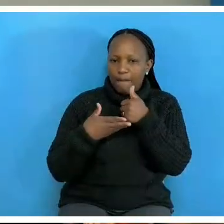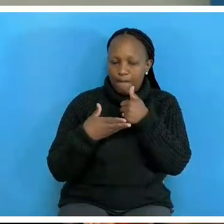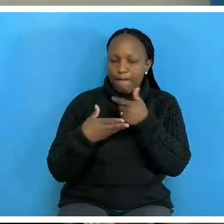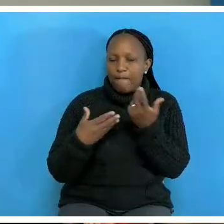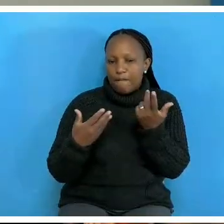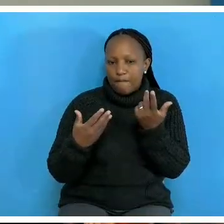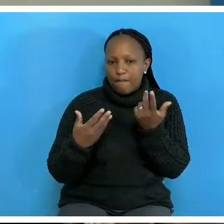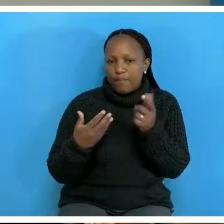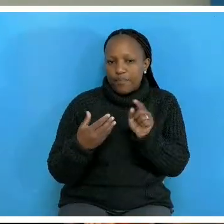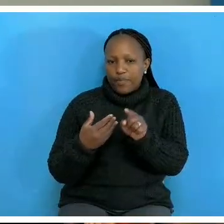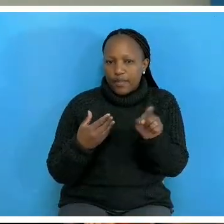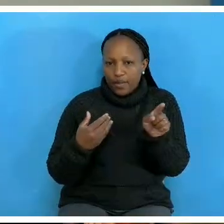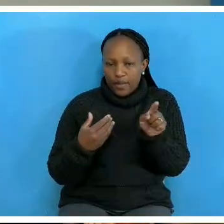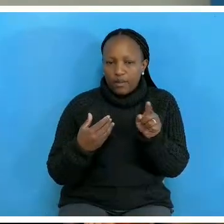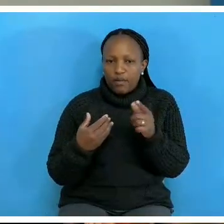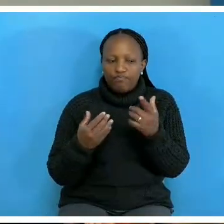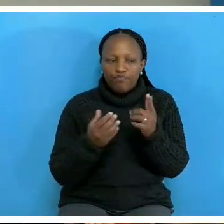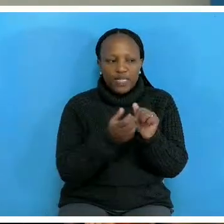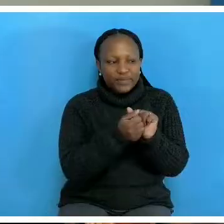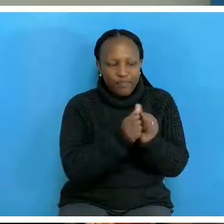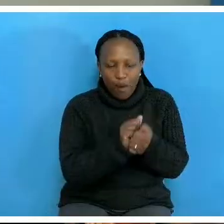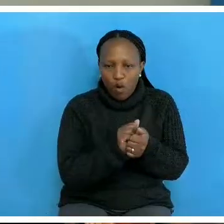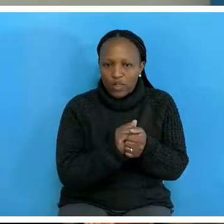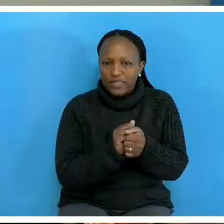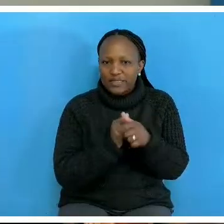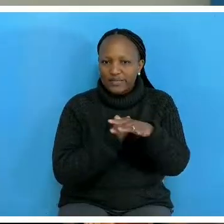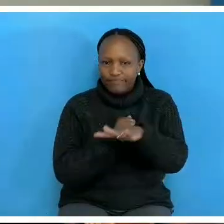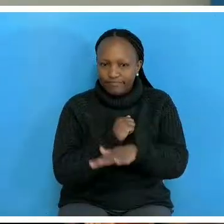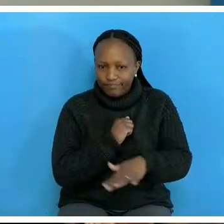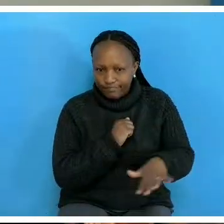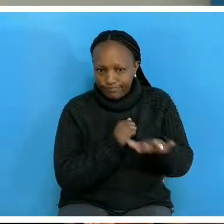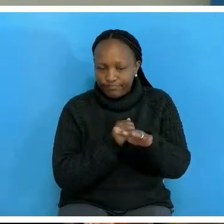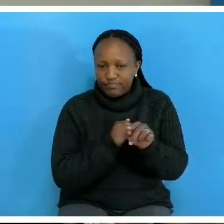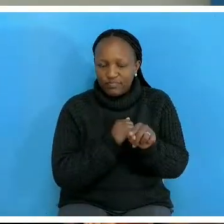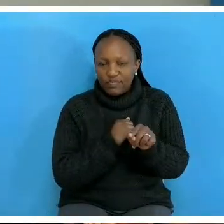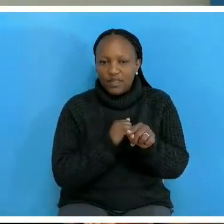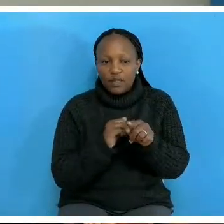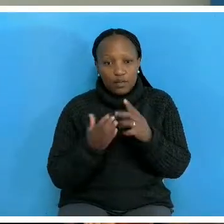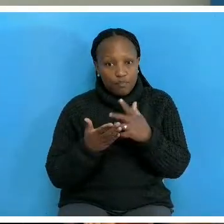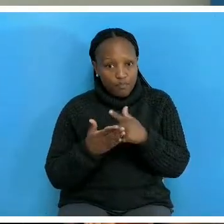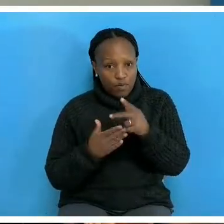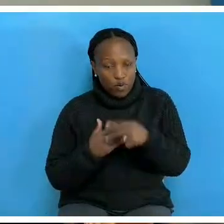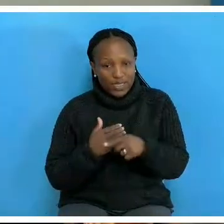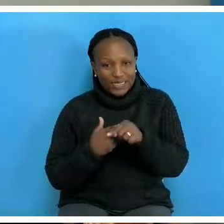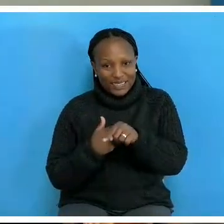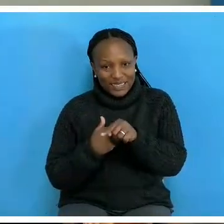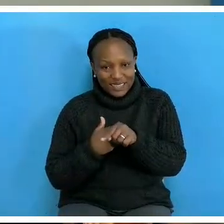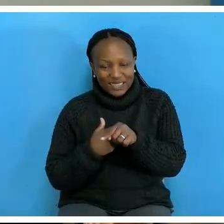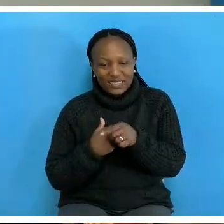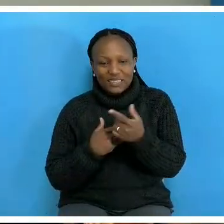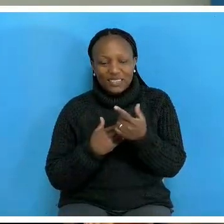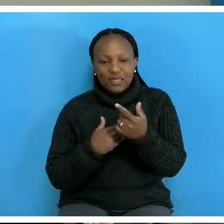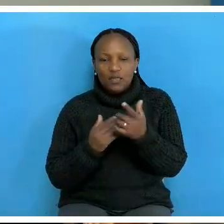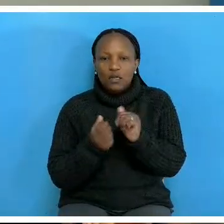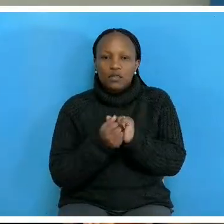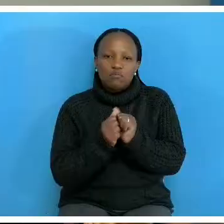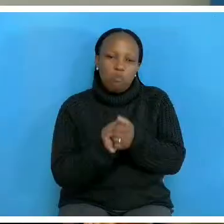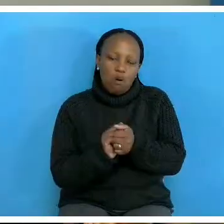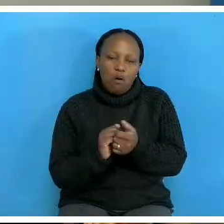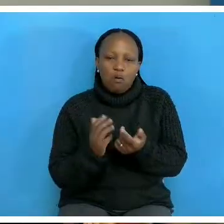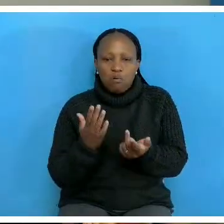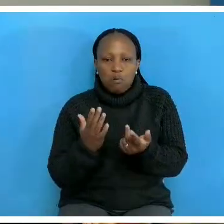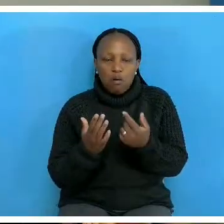including those sports facilities. So that project, Chair, because sports is not necessarily